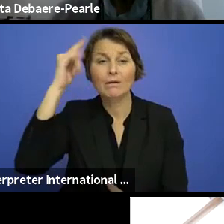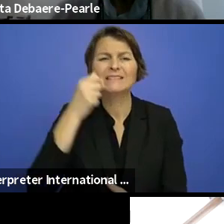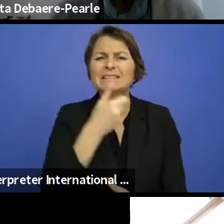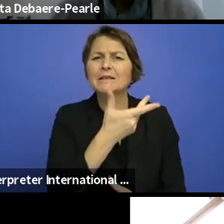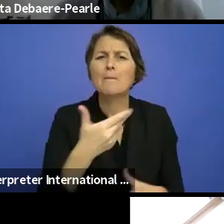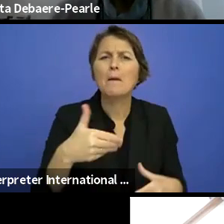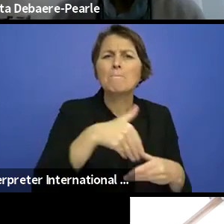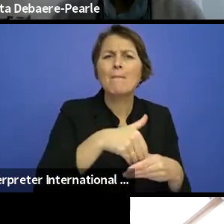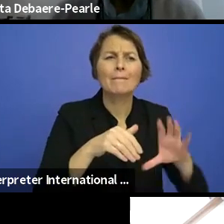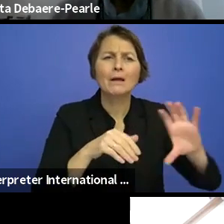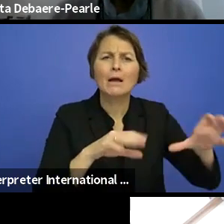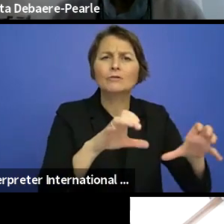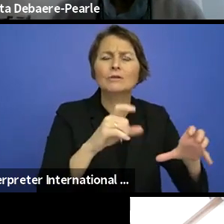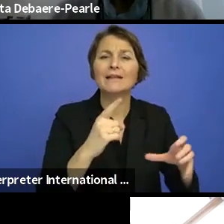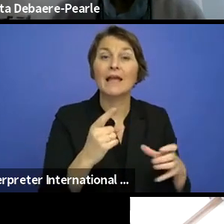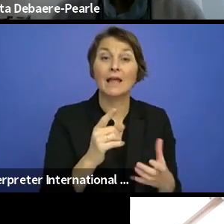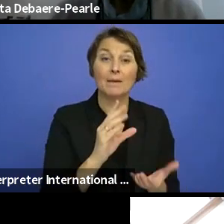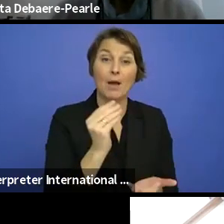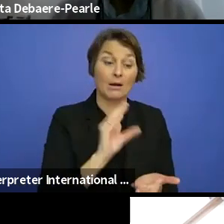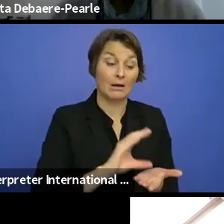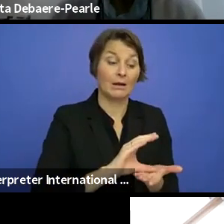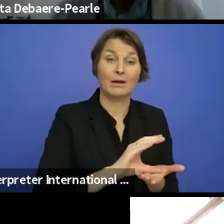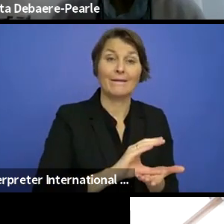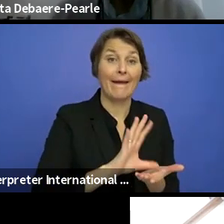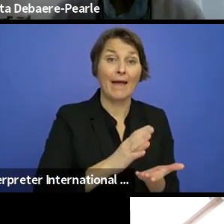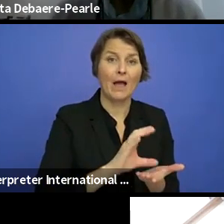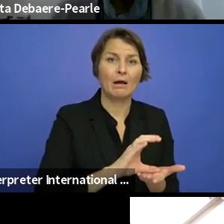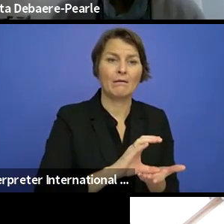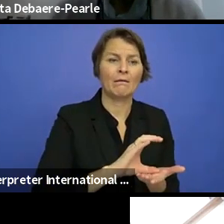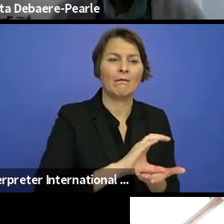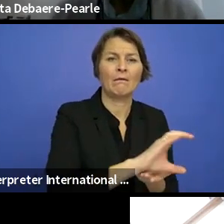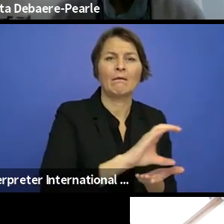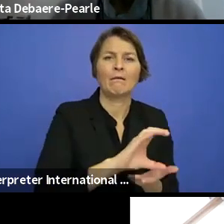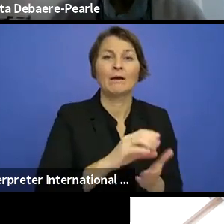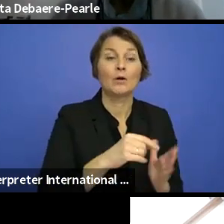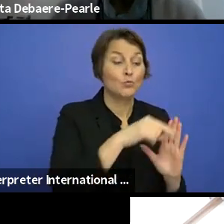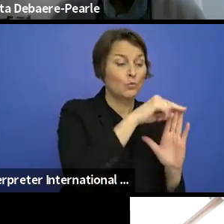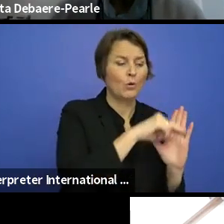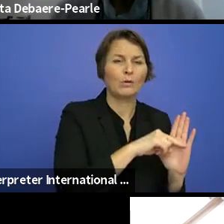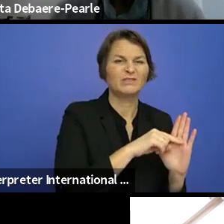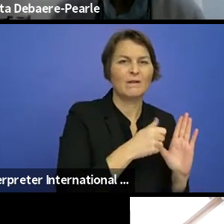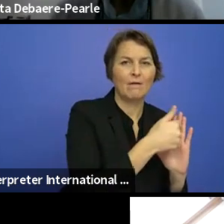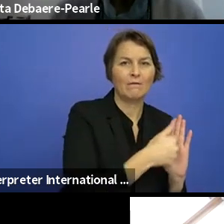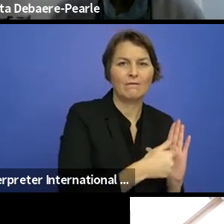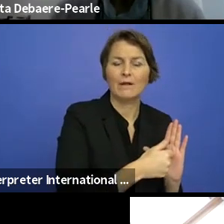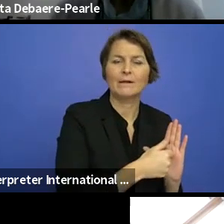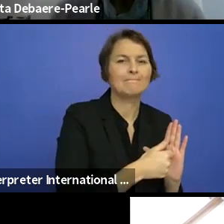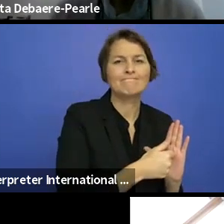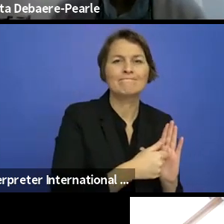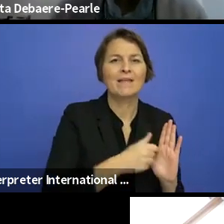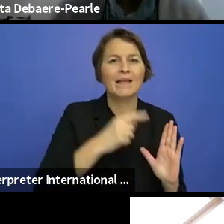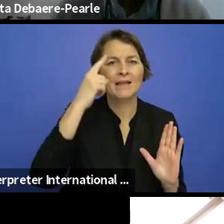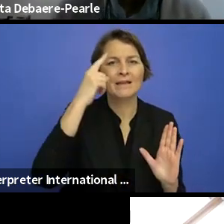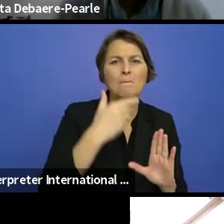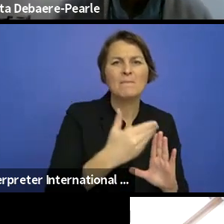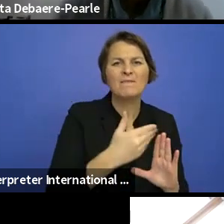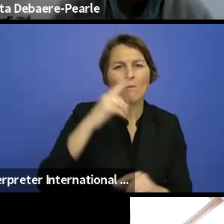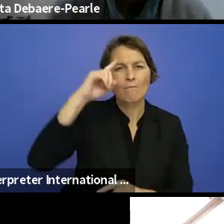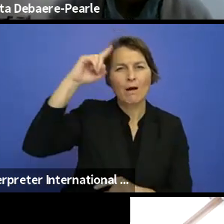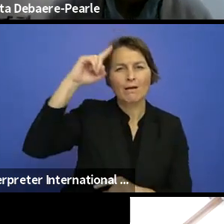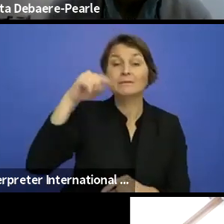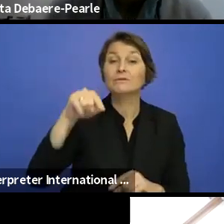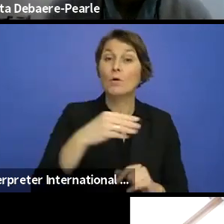distributing funding only under certain rules that proceed their ideology. For example, in Poland, you